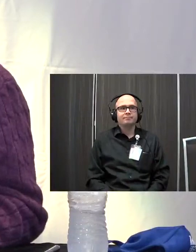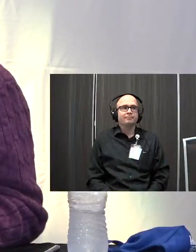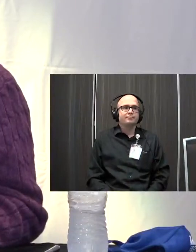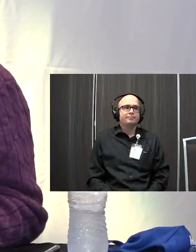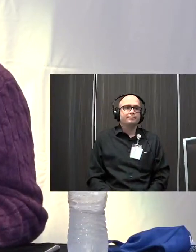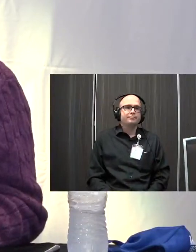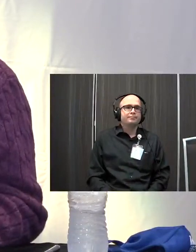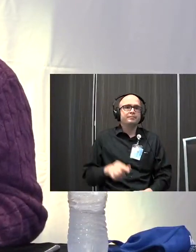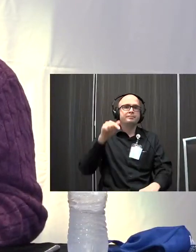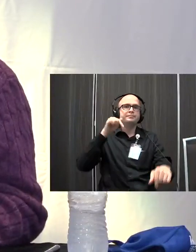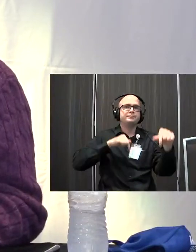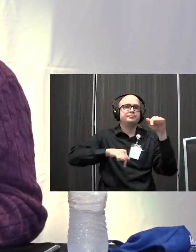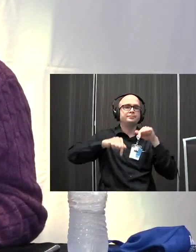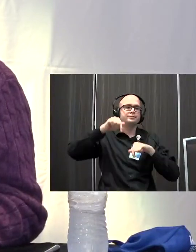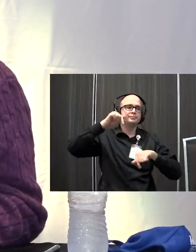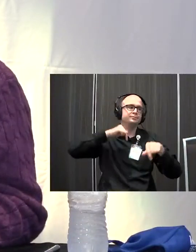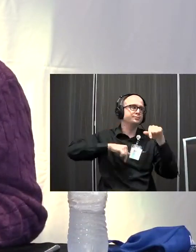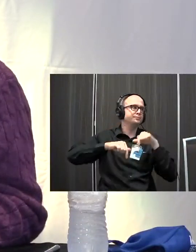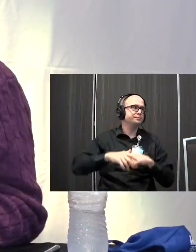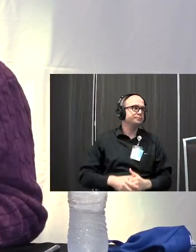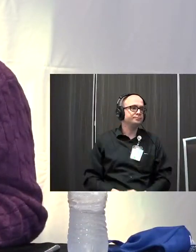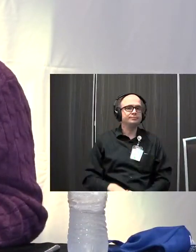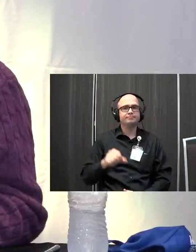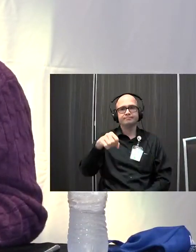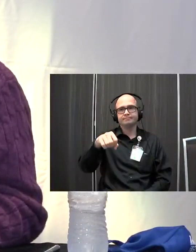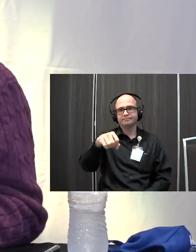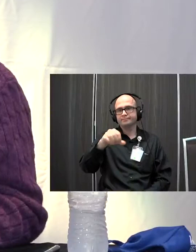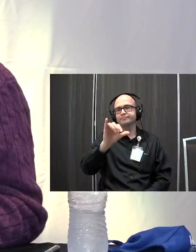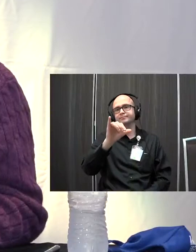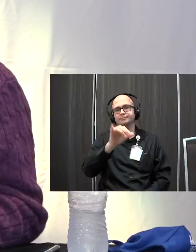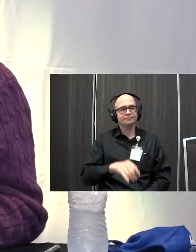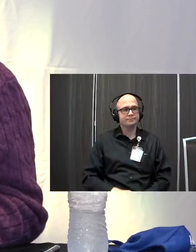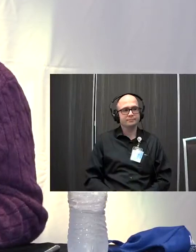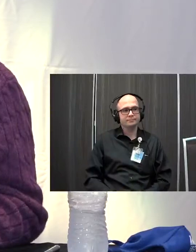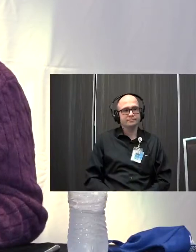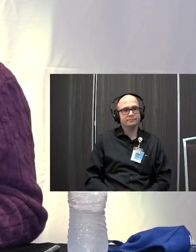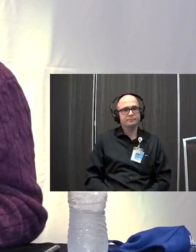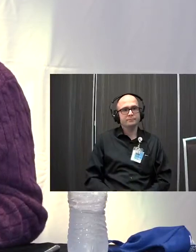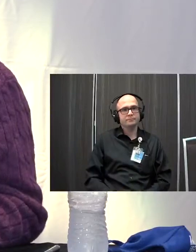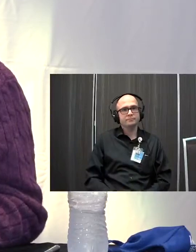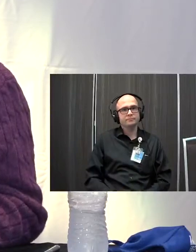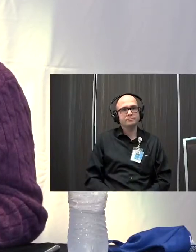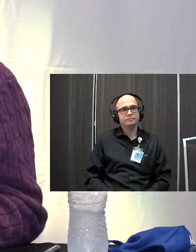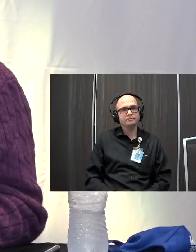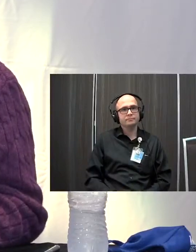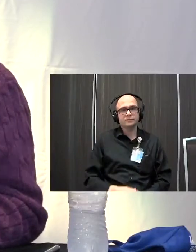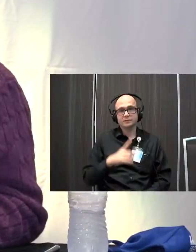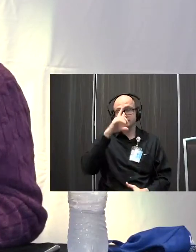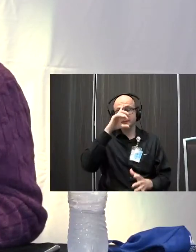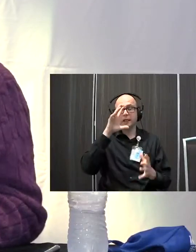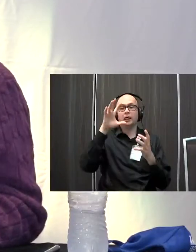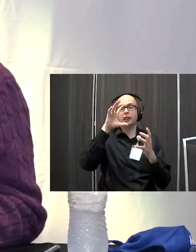Oh, wait, can we go back one? Oh, yes, sorry. Yep. Oops. Oh, there we go. Yeah, which I'll continue this. I just gave everybody a seizure at home.